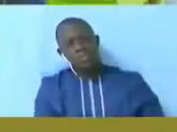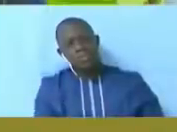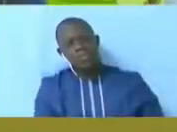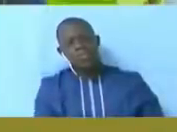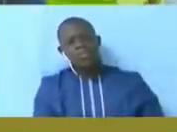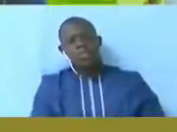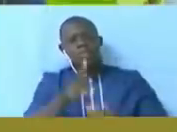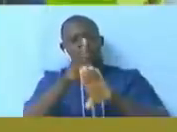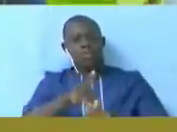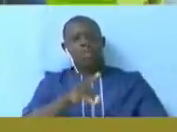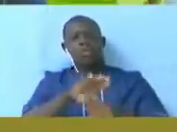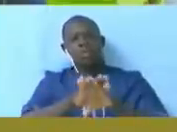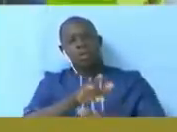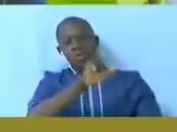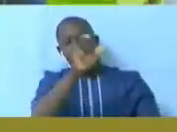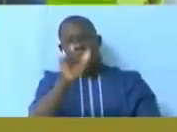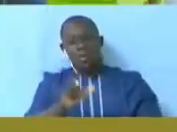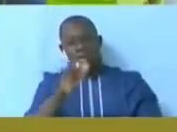a dependable character.